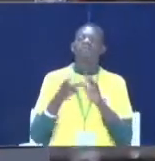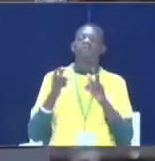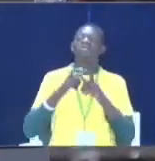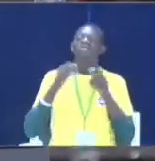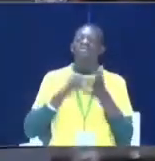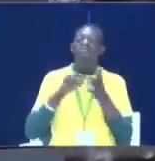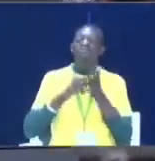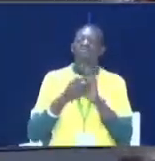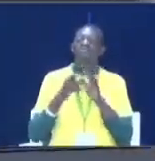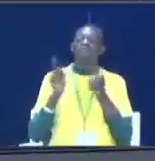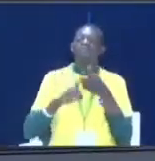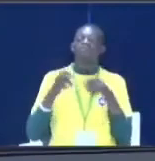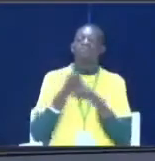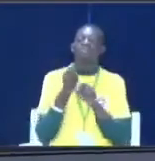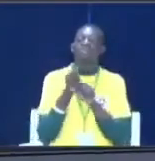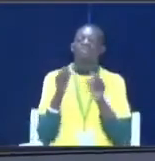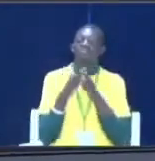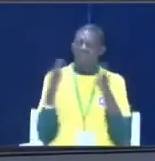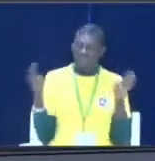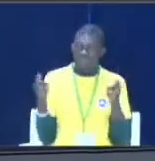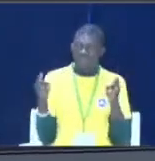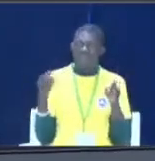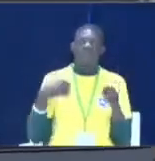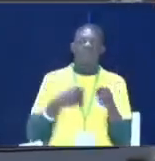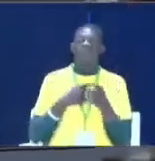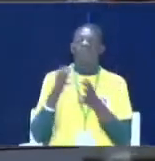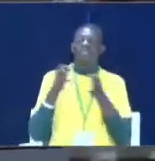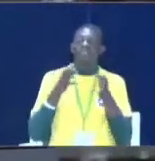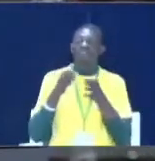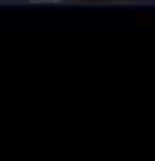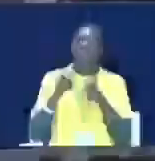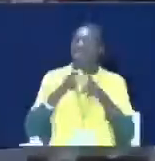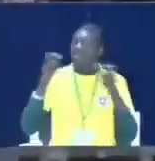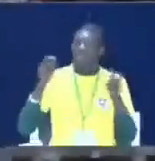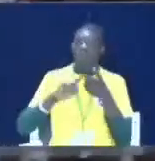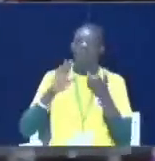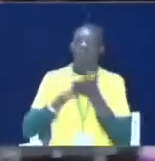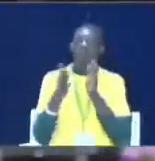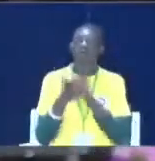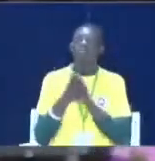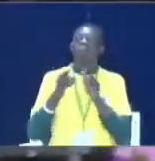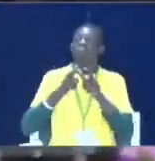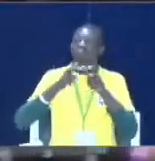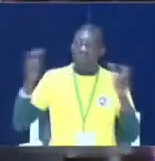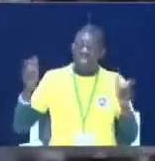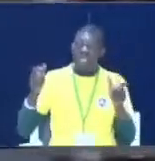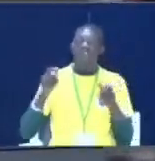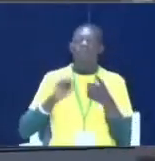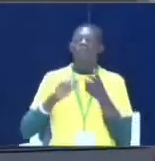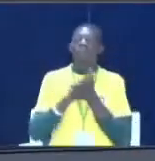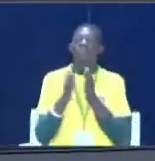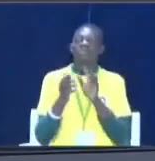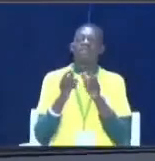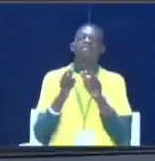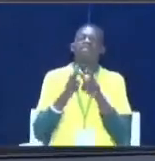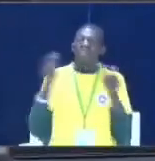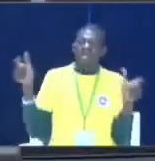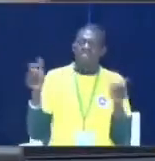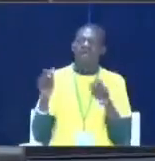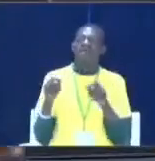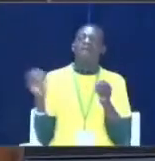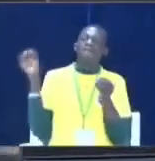It means to make bigger. If you are talking about enlarge tonight, it means to make bigger, to make larger, to make